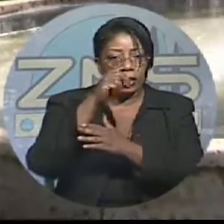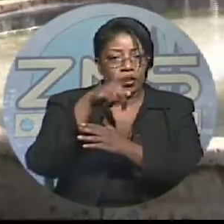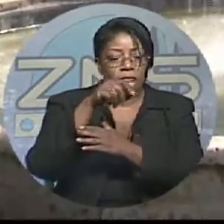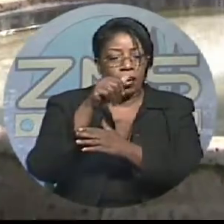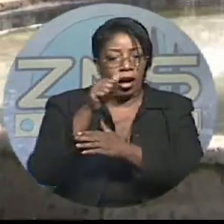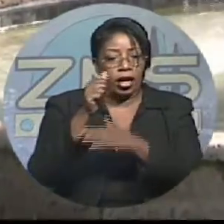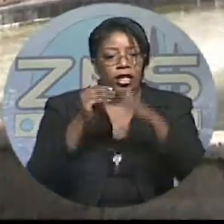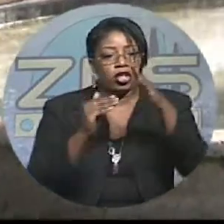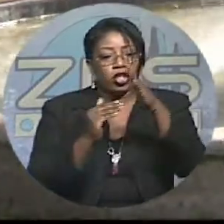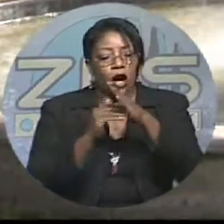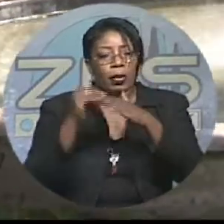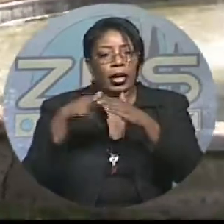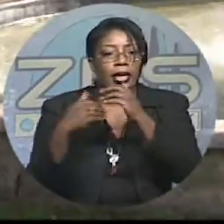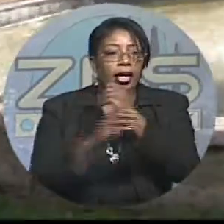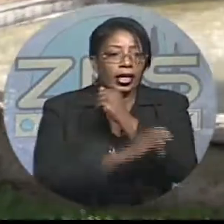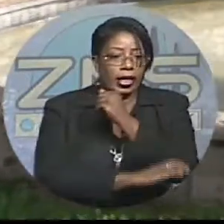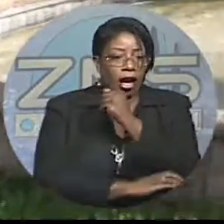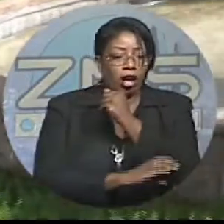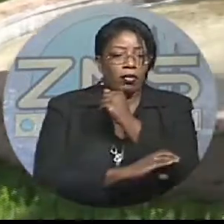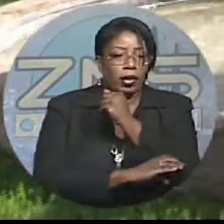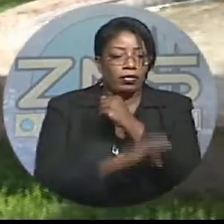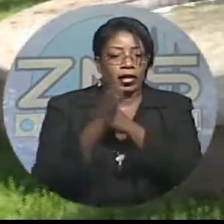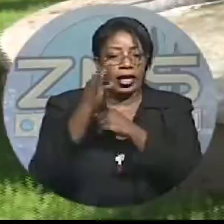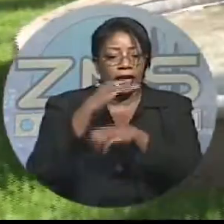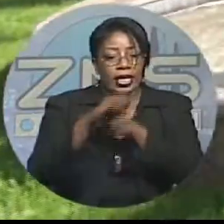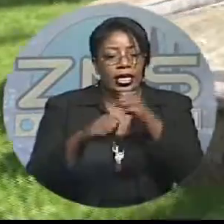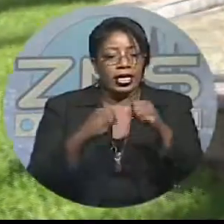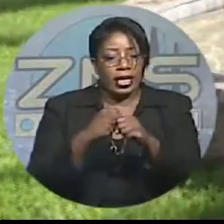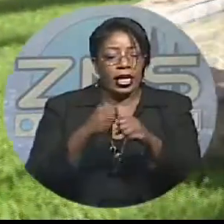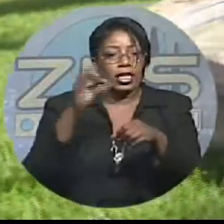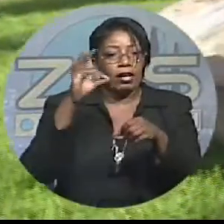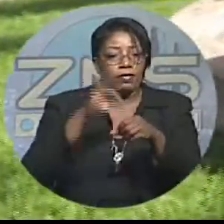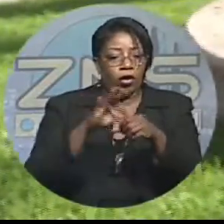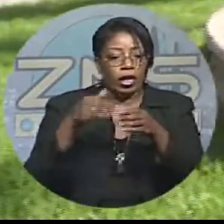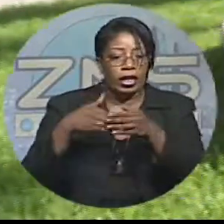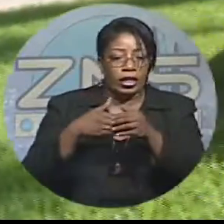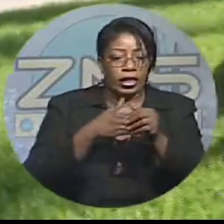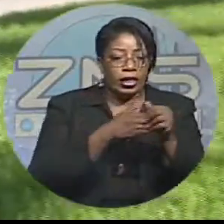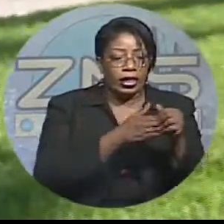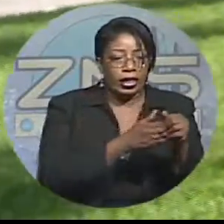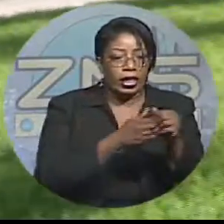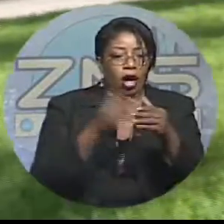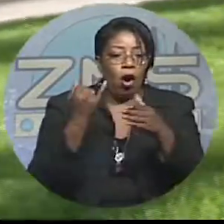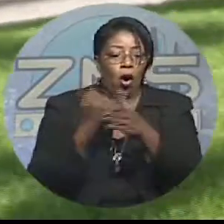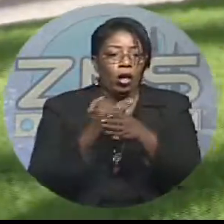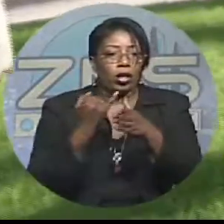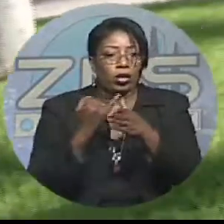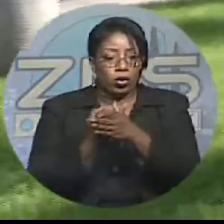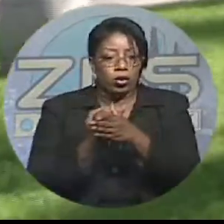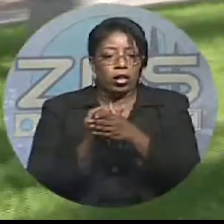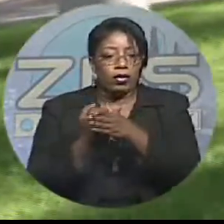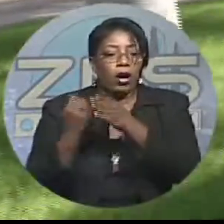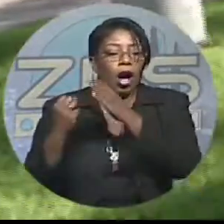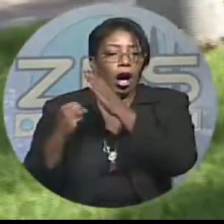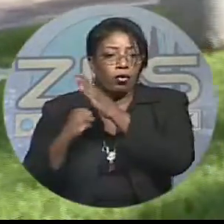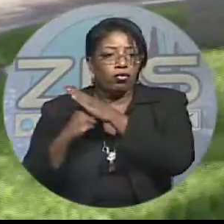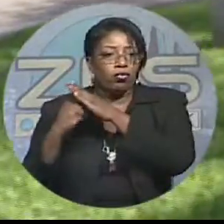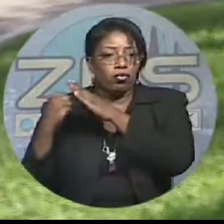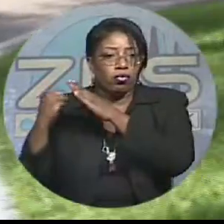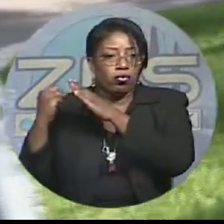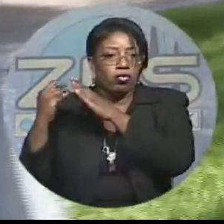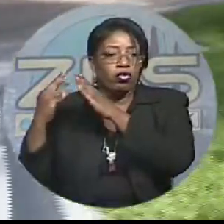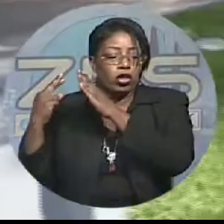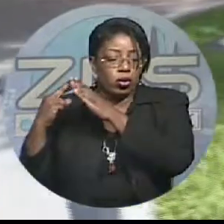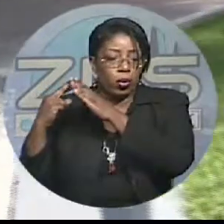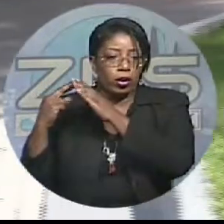for 19 years in a row, the resort has been voted as the world's leading all-inclusive company. Certainly in terms of the